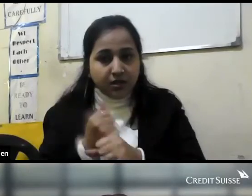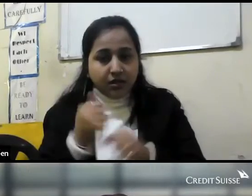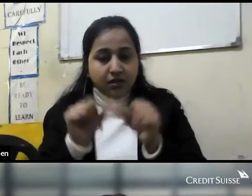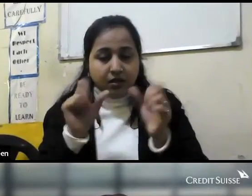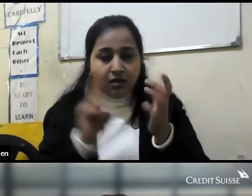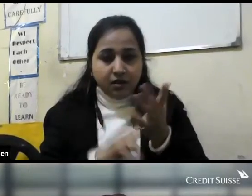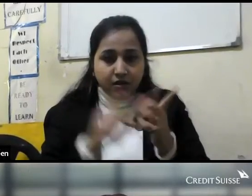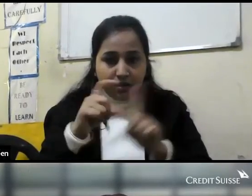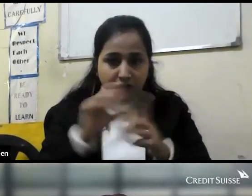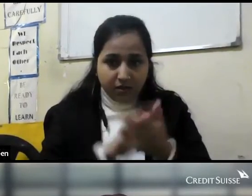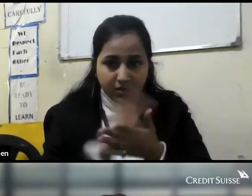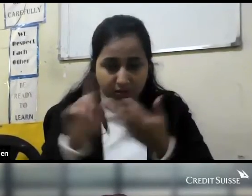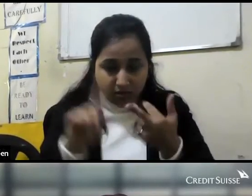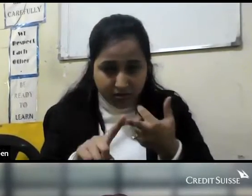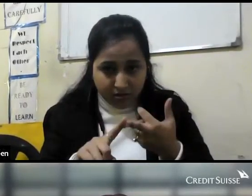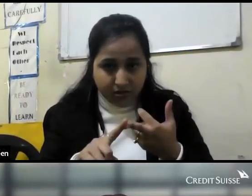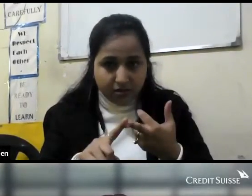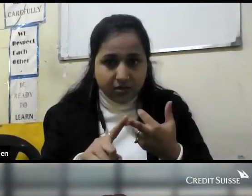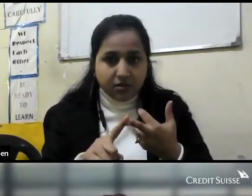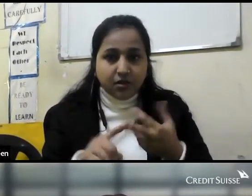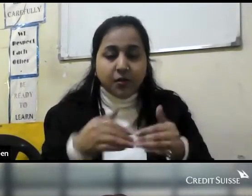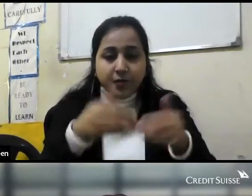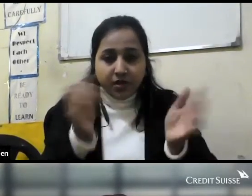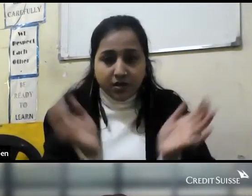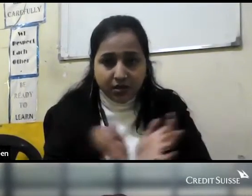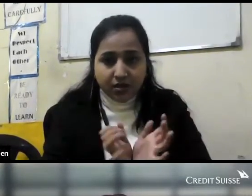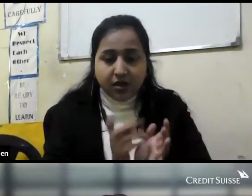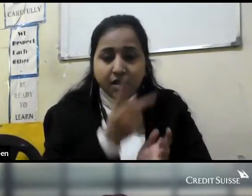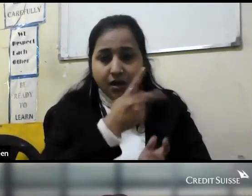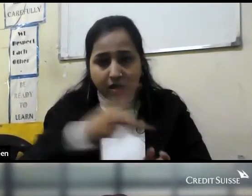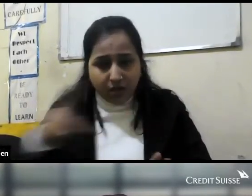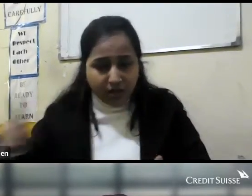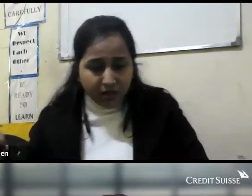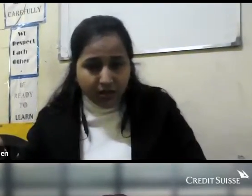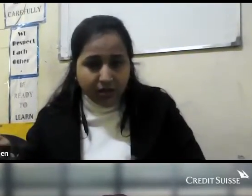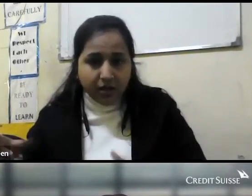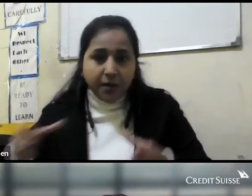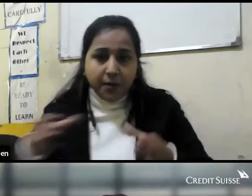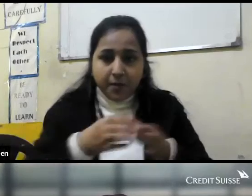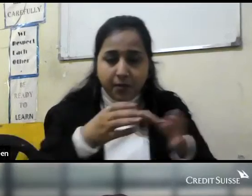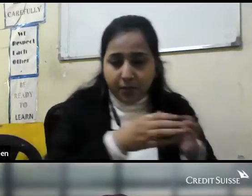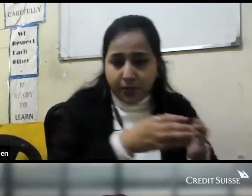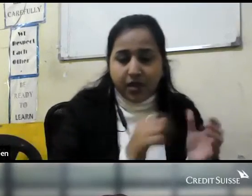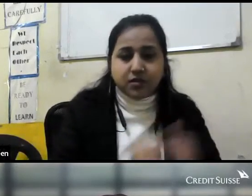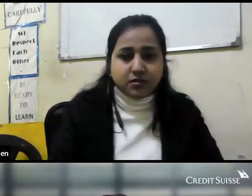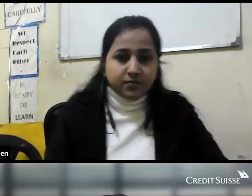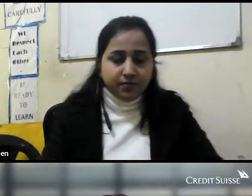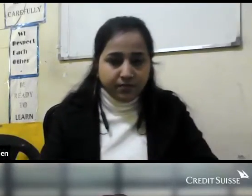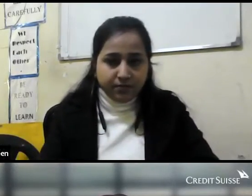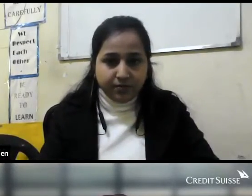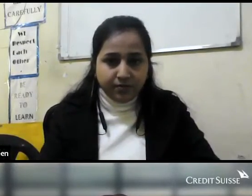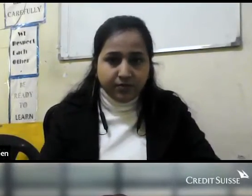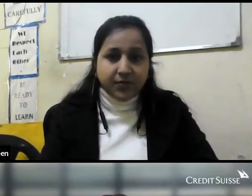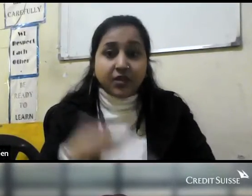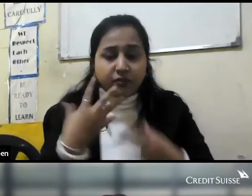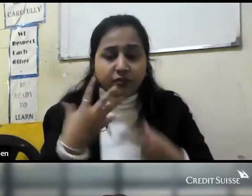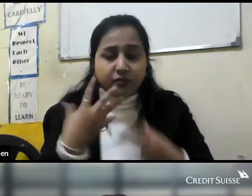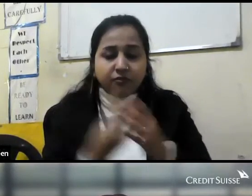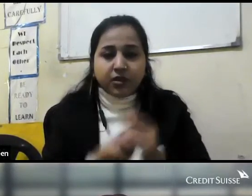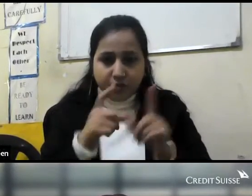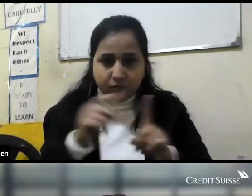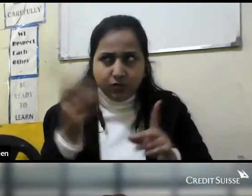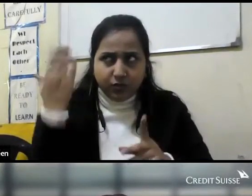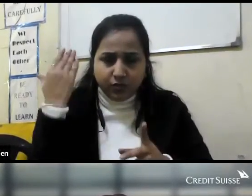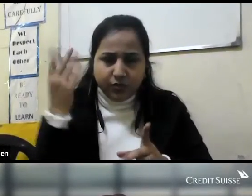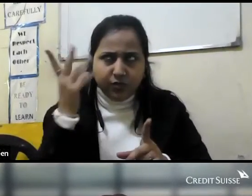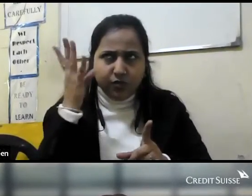some 8,500 beds where you need special beds for paraplegic and quadriplegics. So we did that about 4-5 years